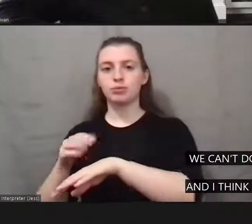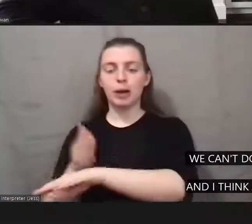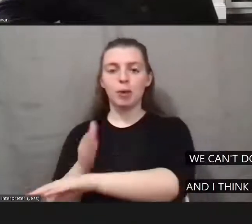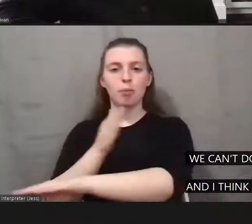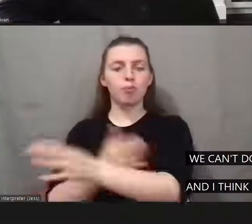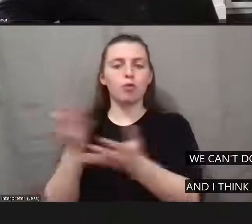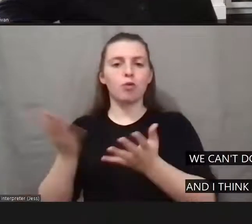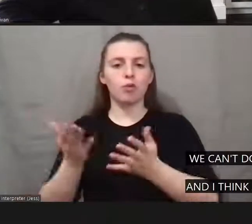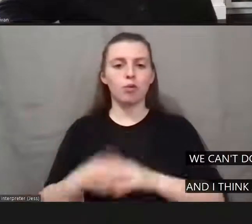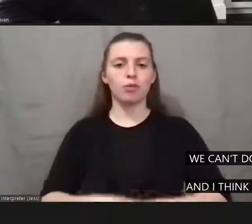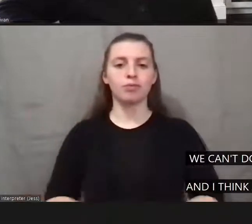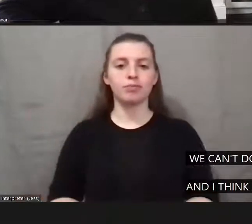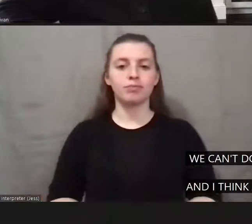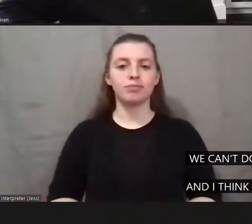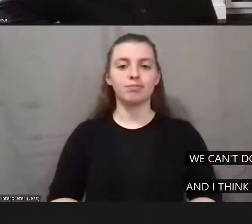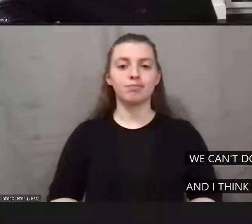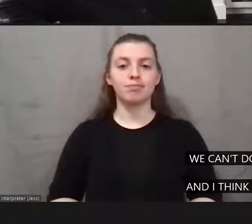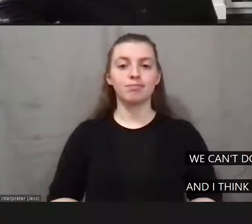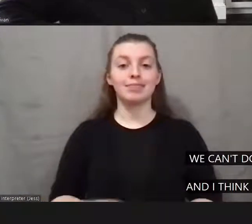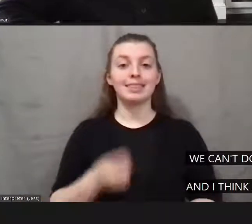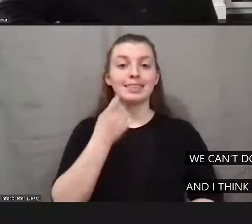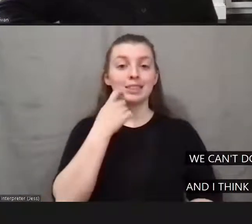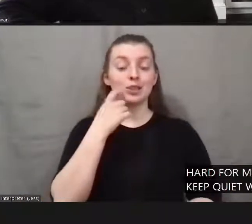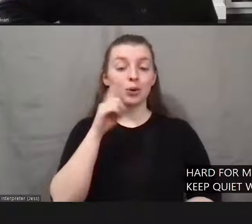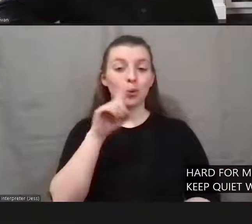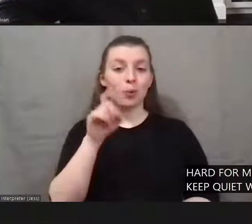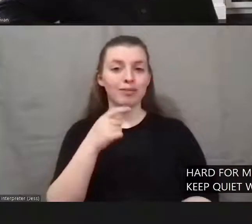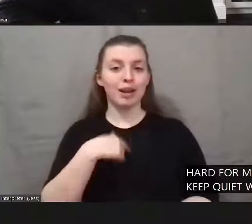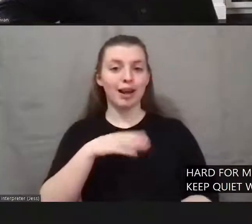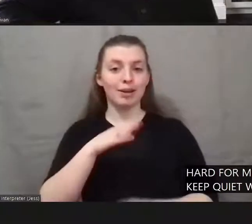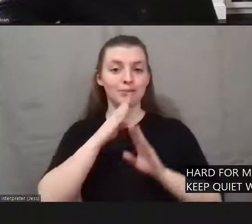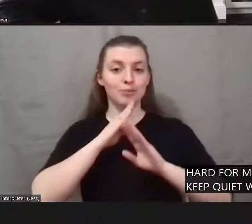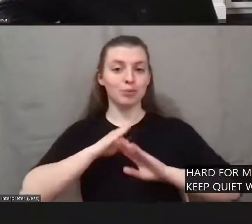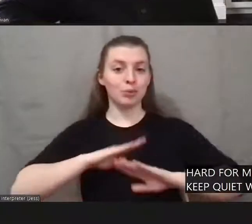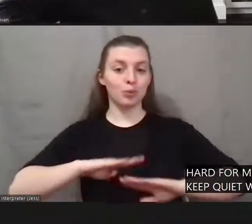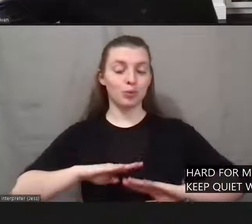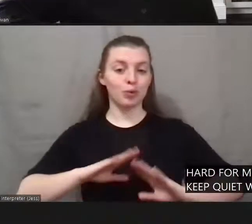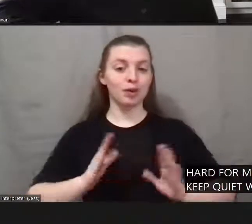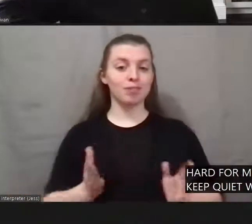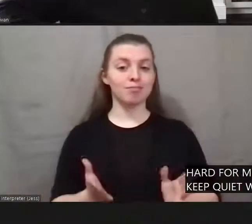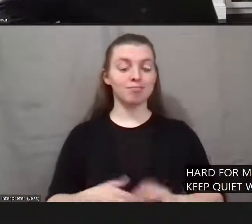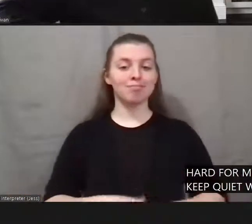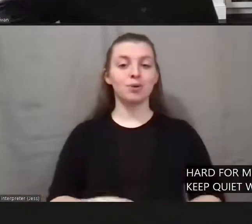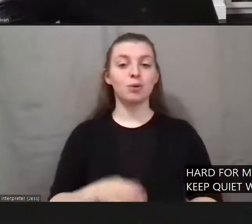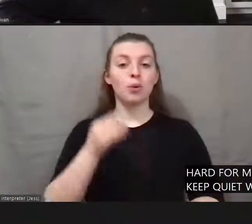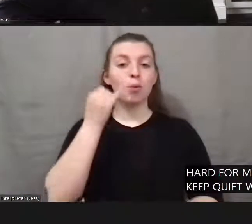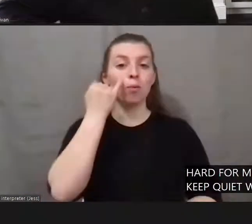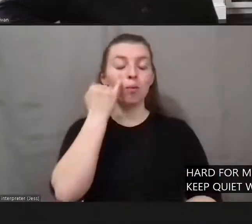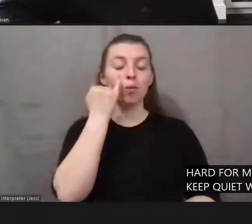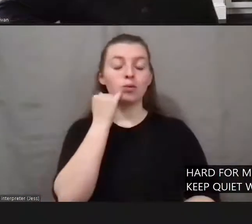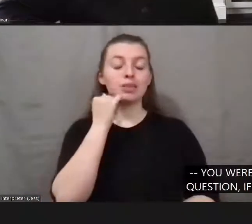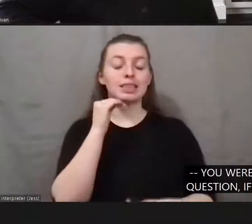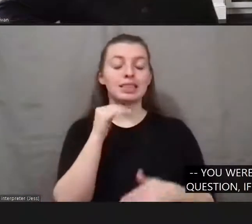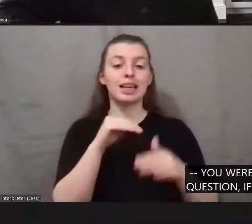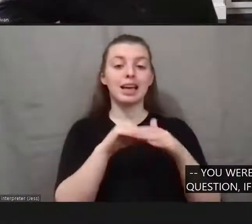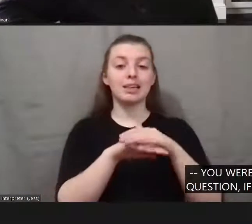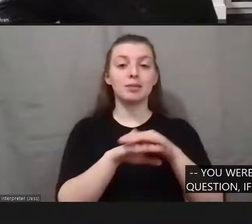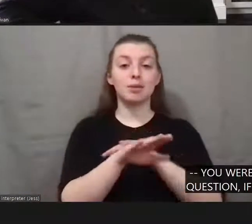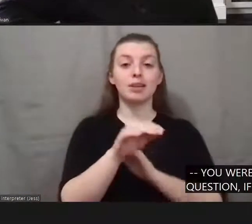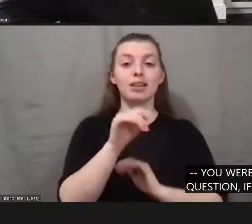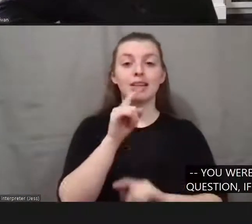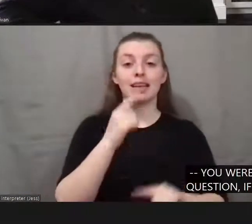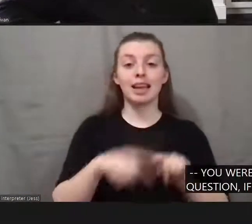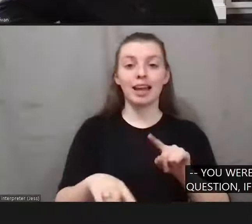answering that previous question, I just want to say that if we're not able to be accessible, what's most important is to make it so that people can make